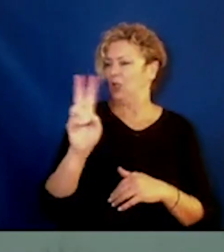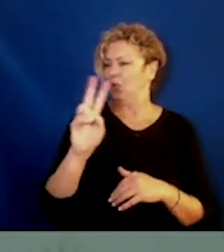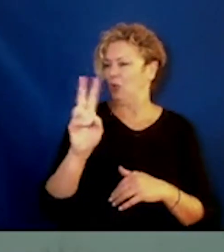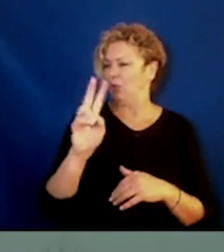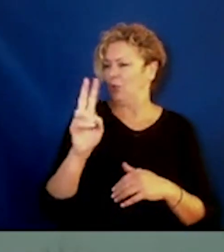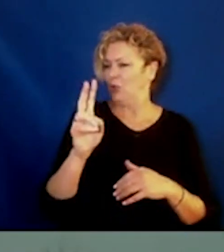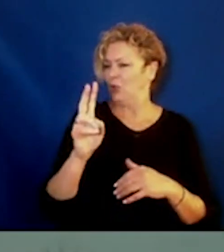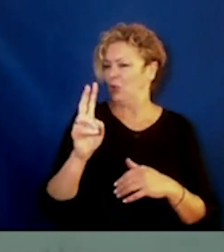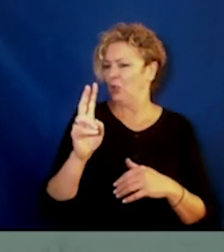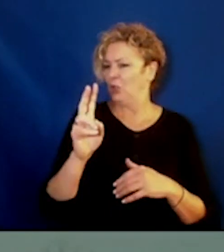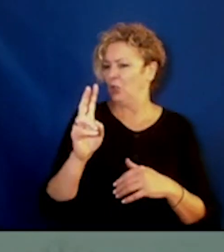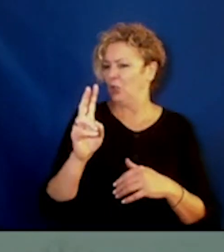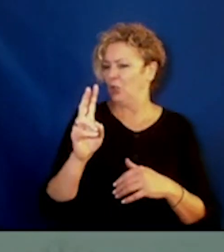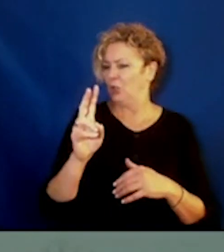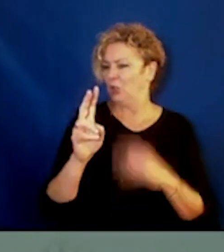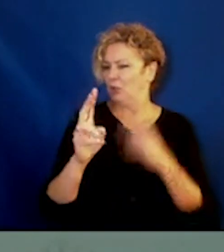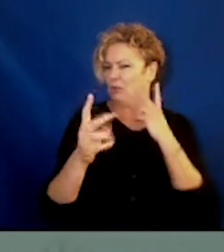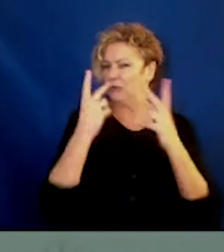for taking my question.